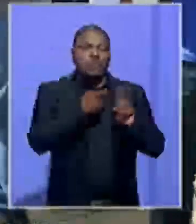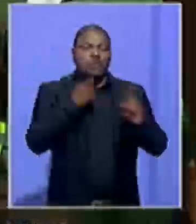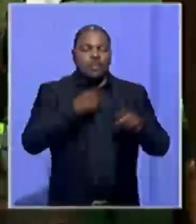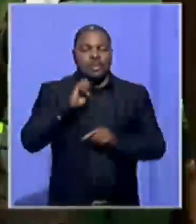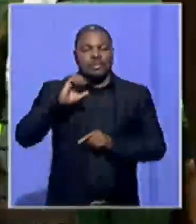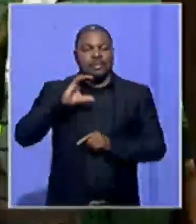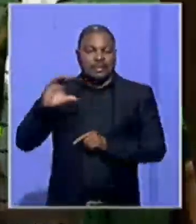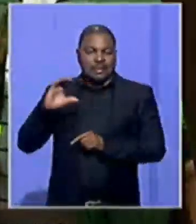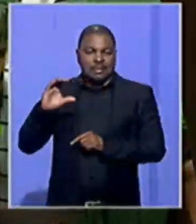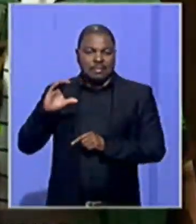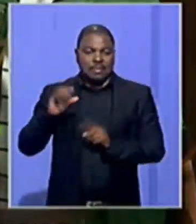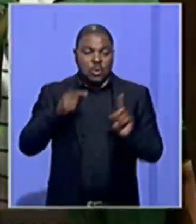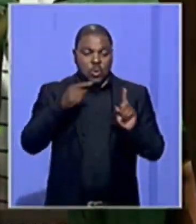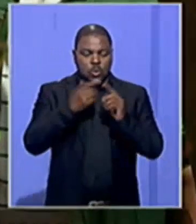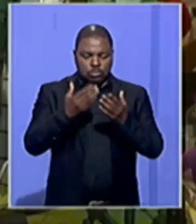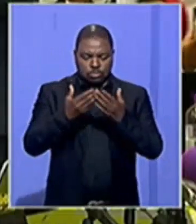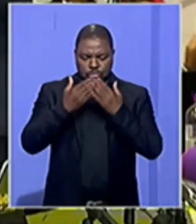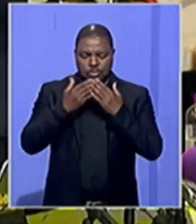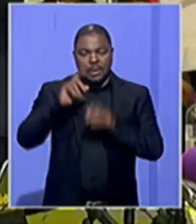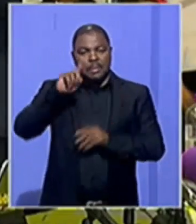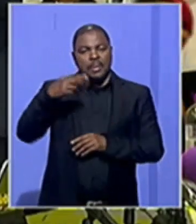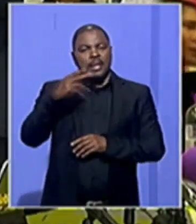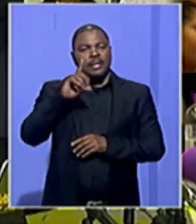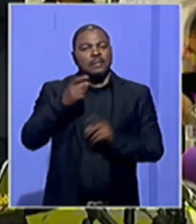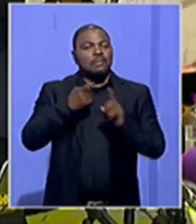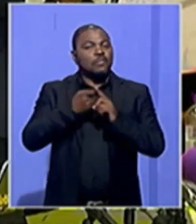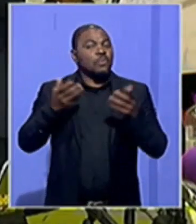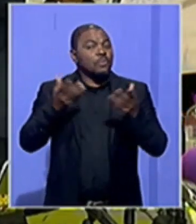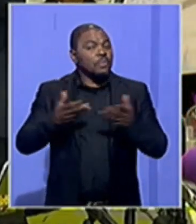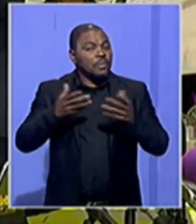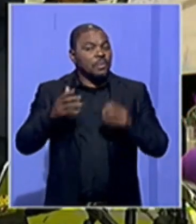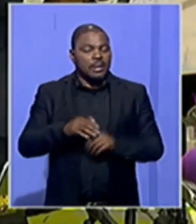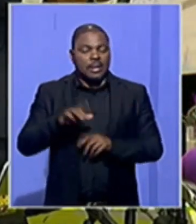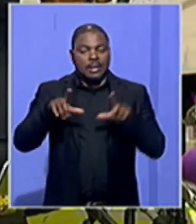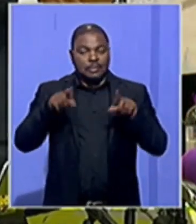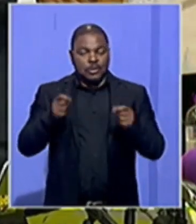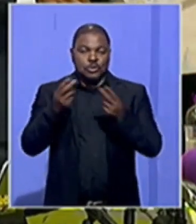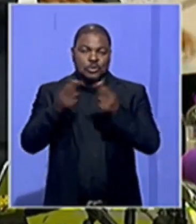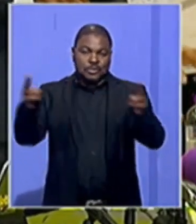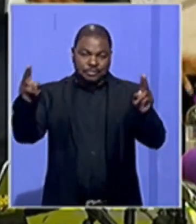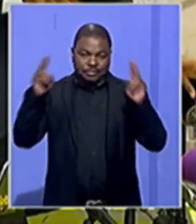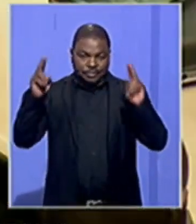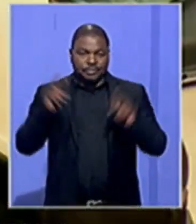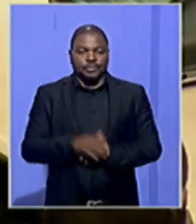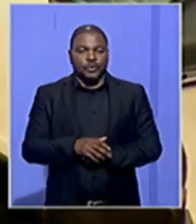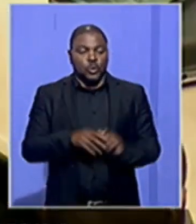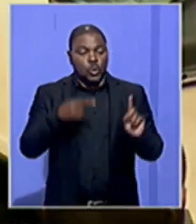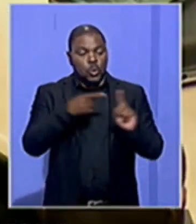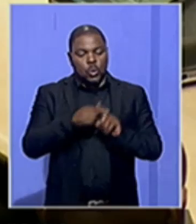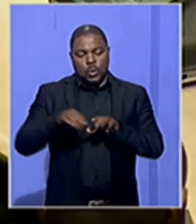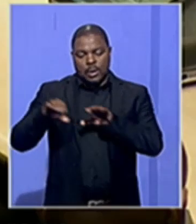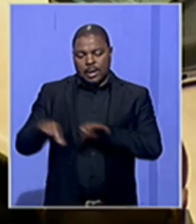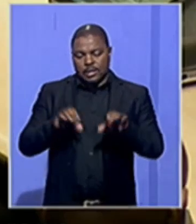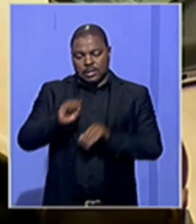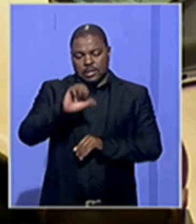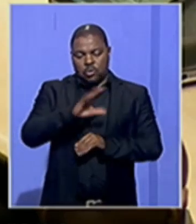Cape mme o bone dithutego tsa PhD go tswa kwa University ya Cape Town. O inyalantse le Action SA